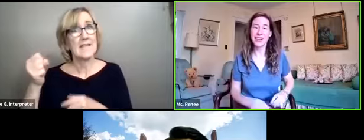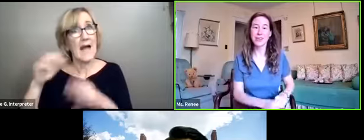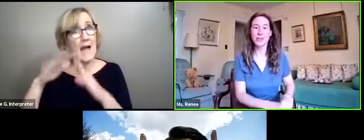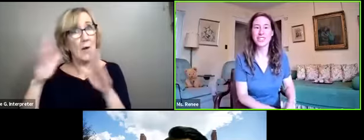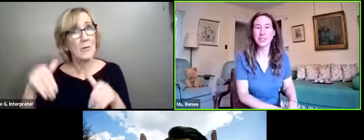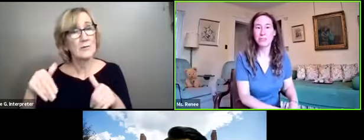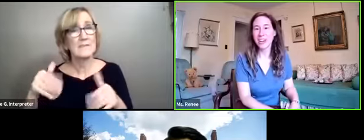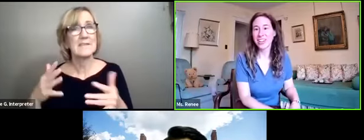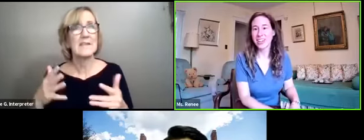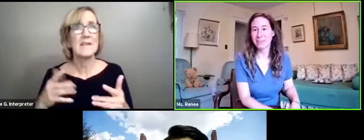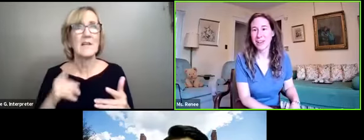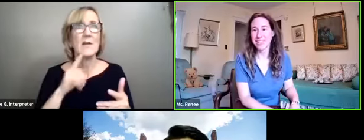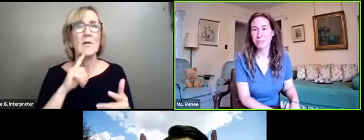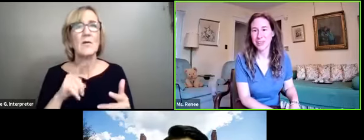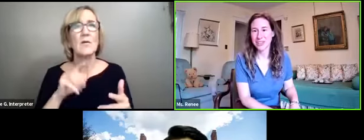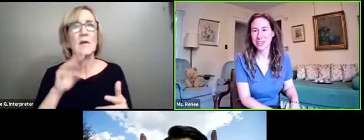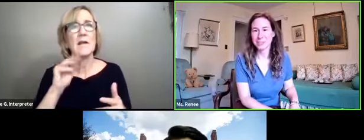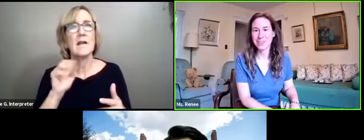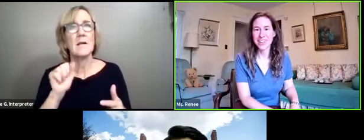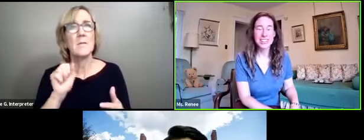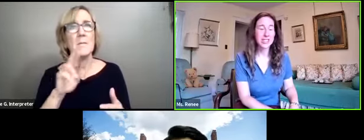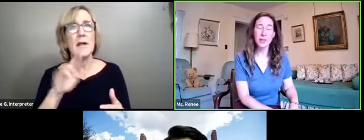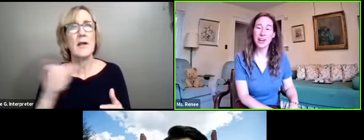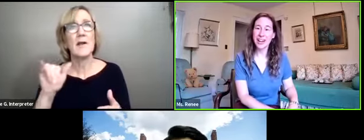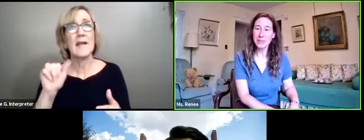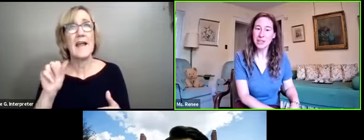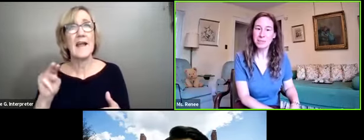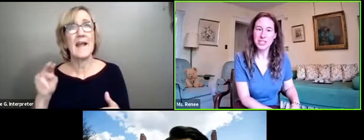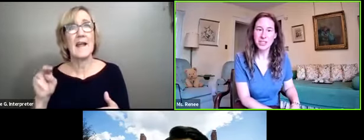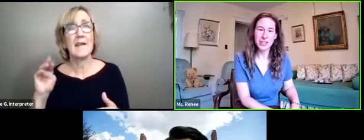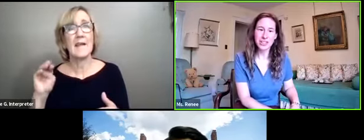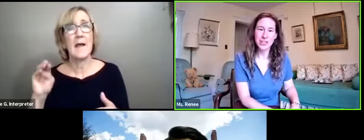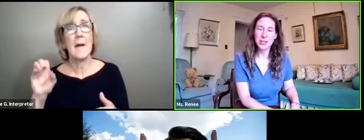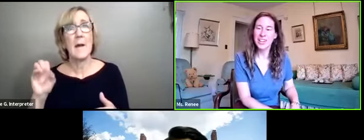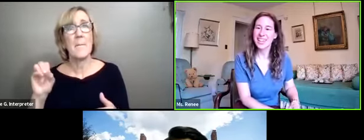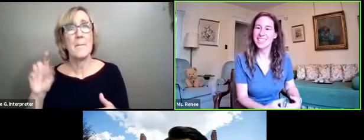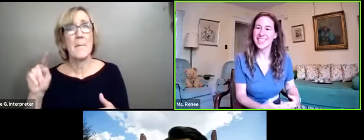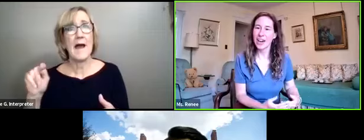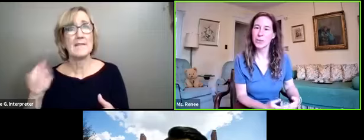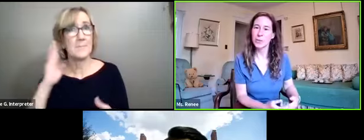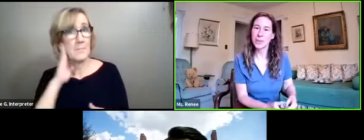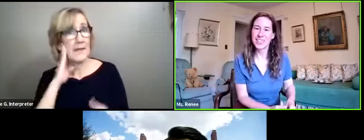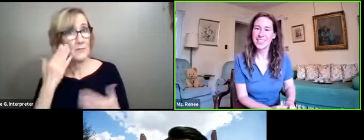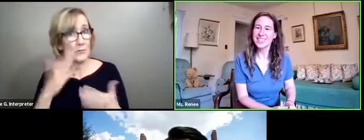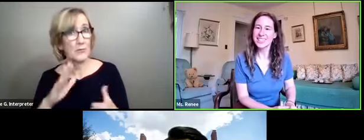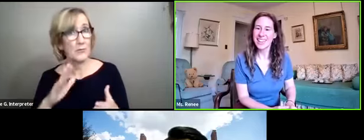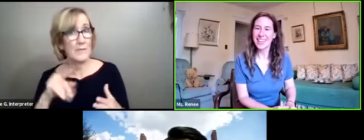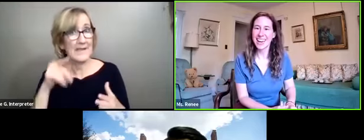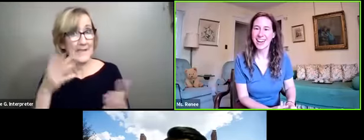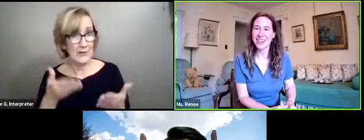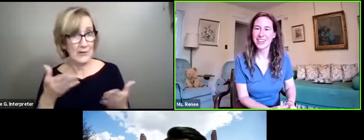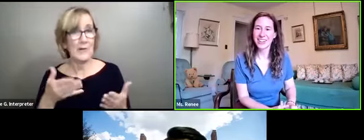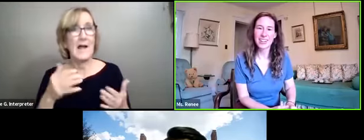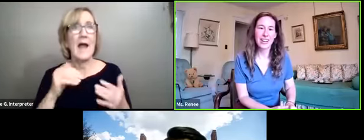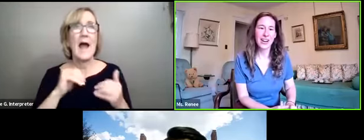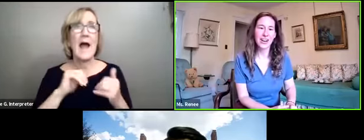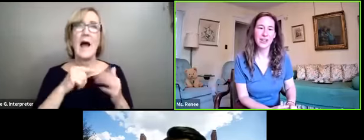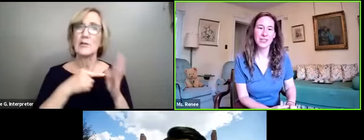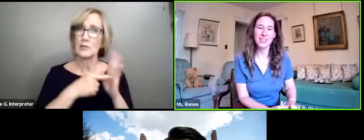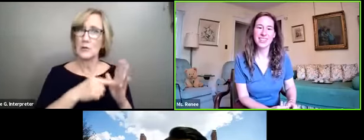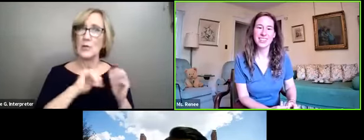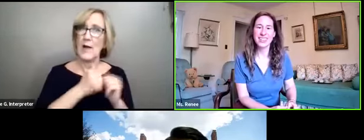right now was Marianne Mott's bedroom. So what I'm going to be showing you is how we take care